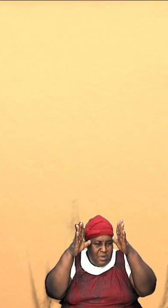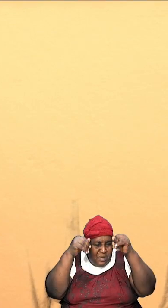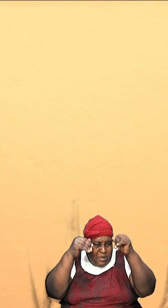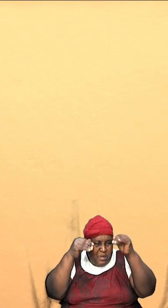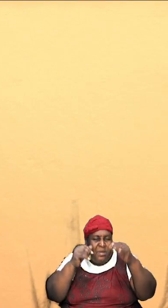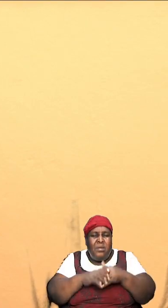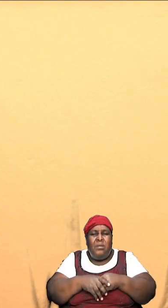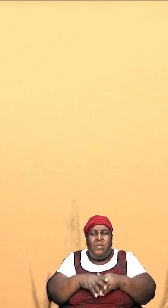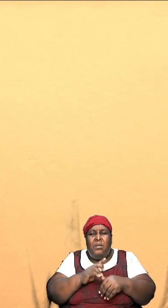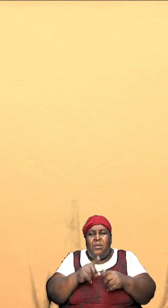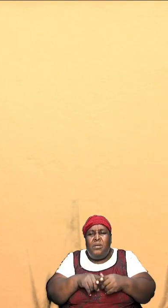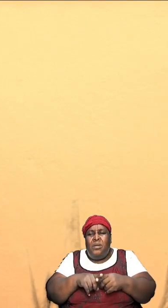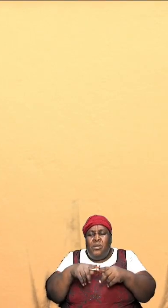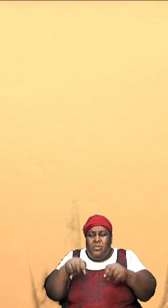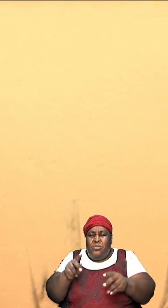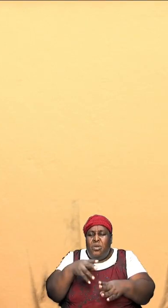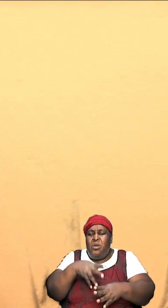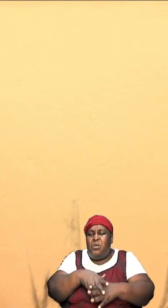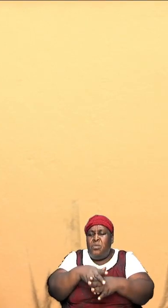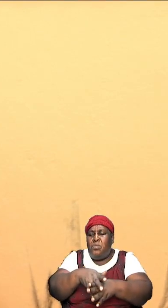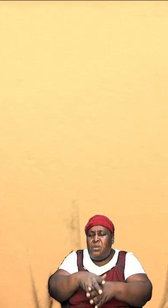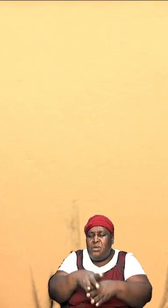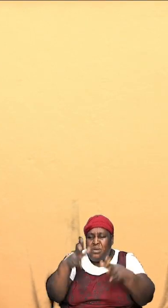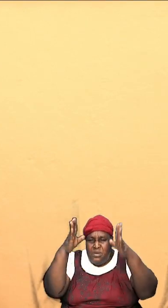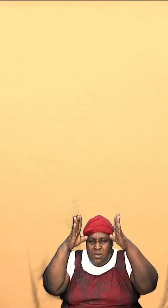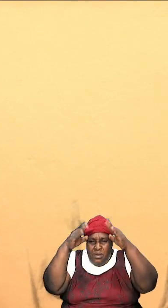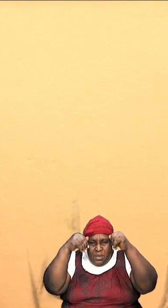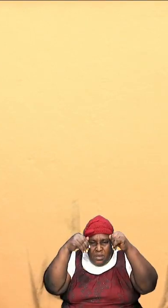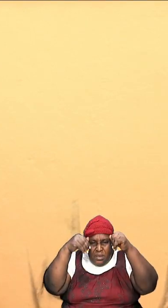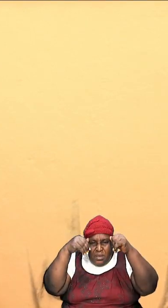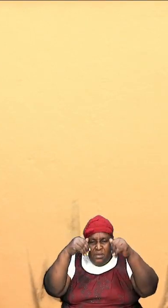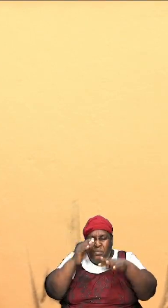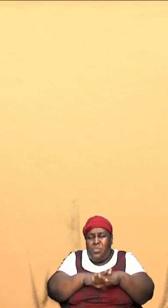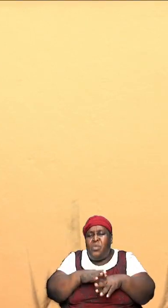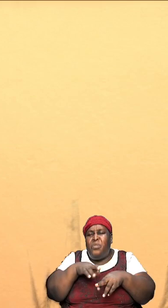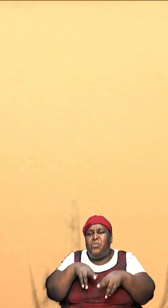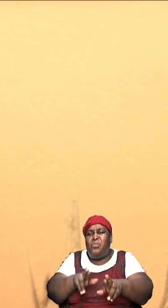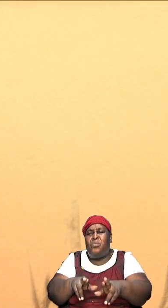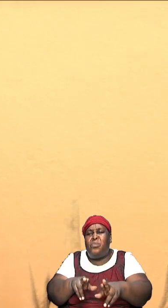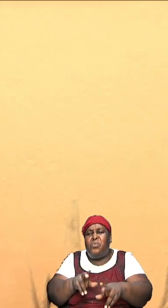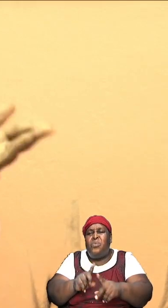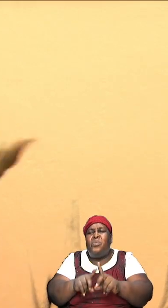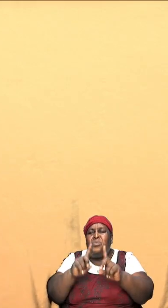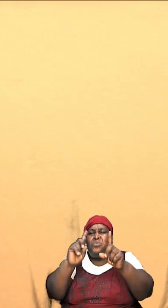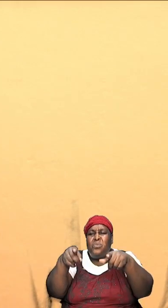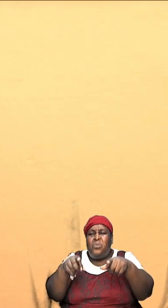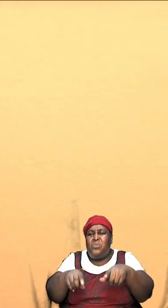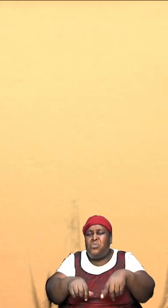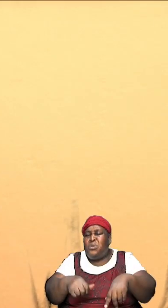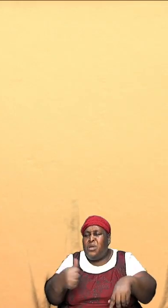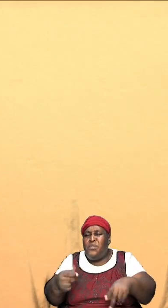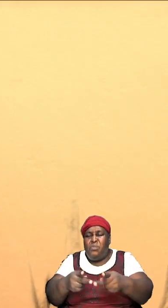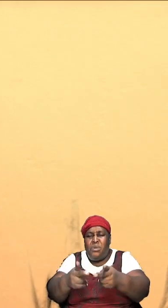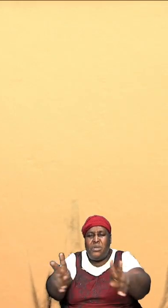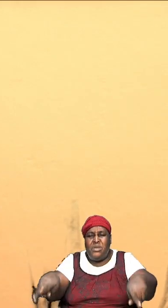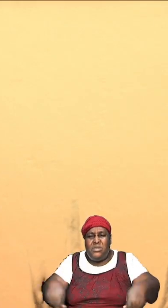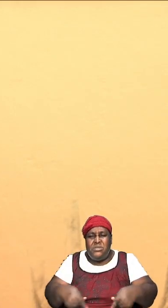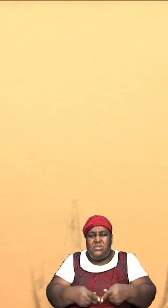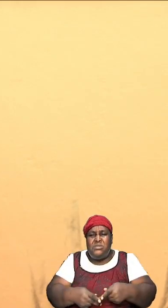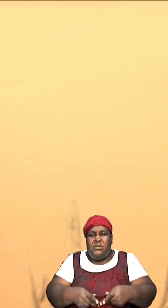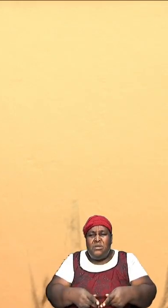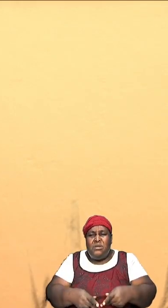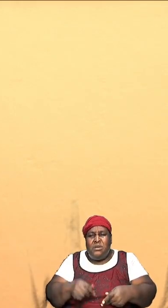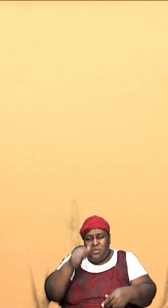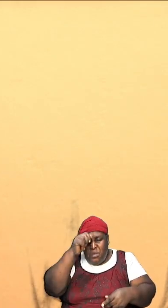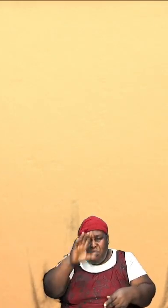When he was trying to ride the donkey on the main road to go, for example, to another location, he